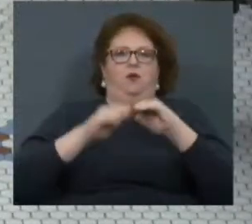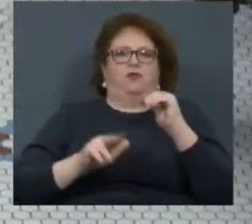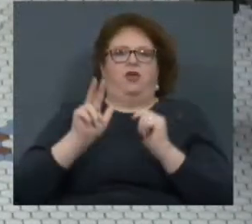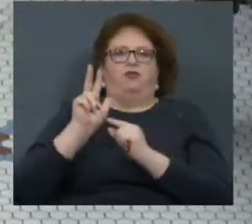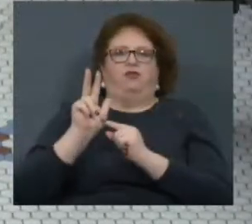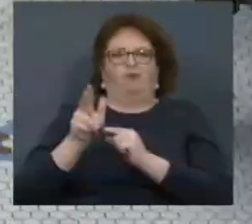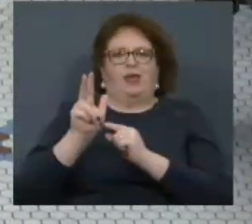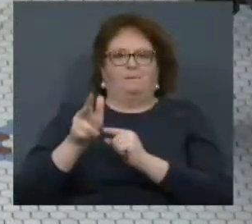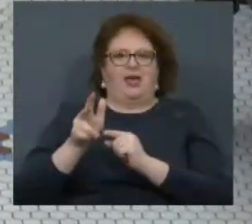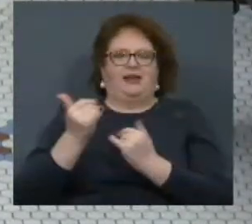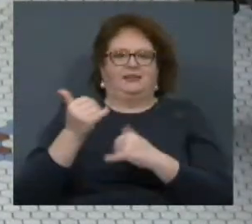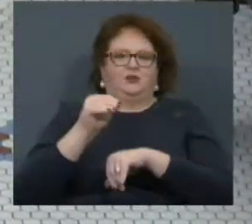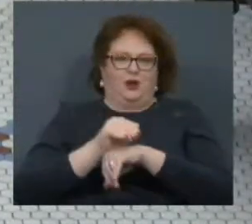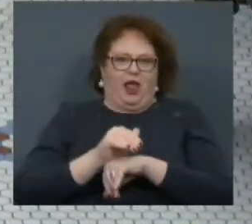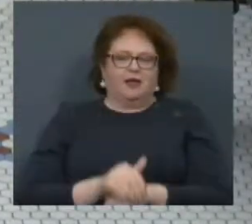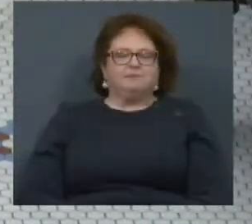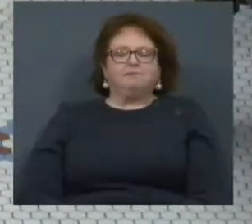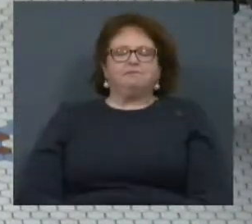tonight.